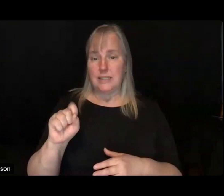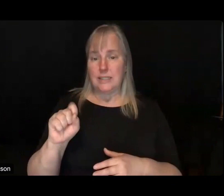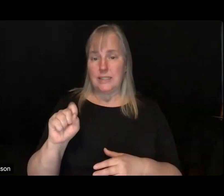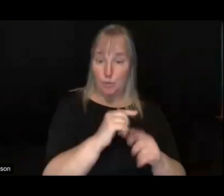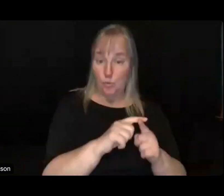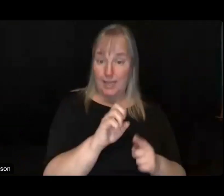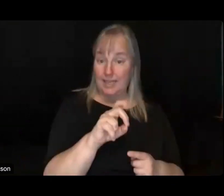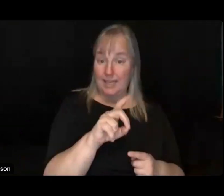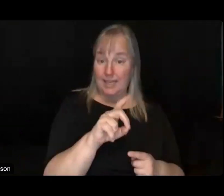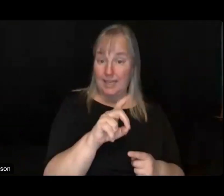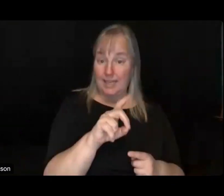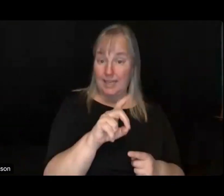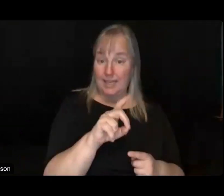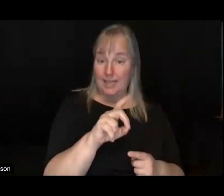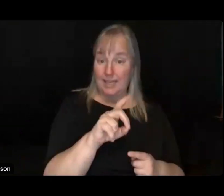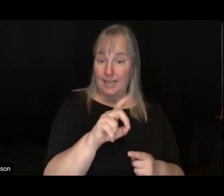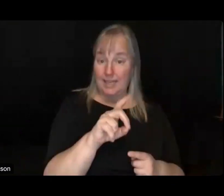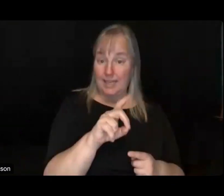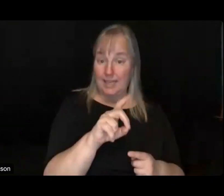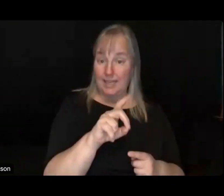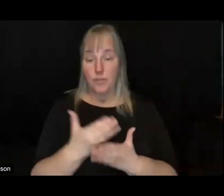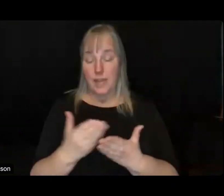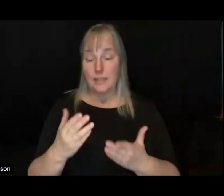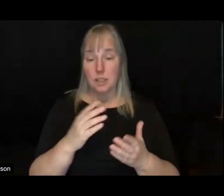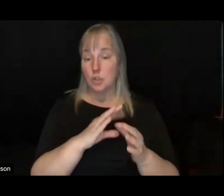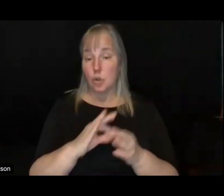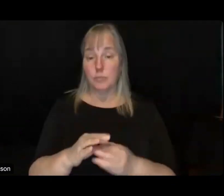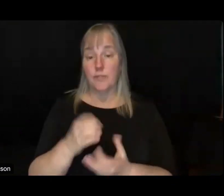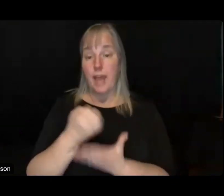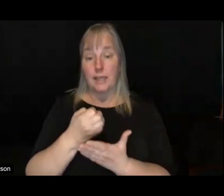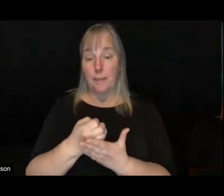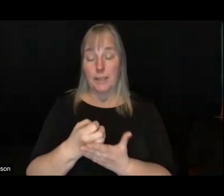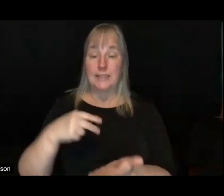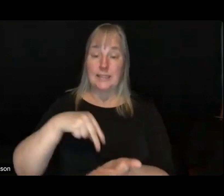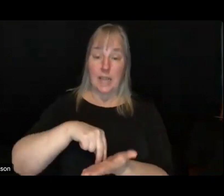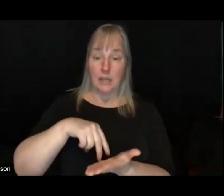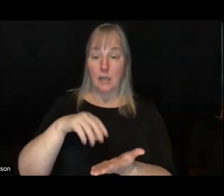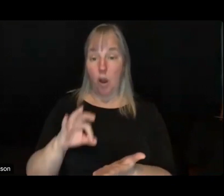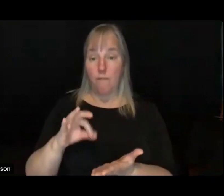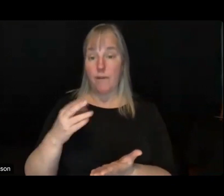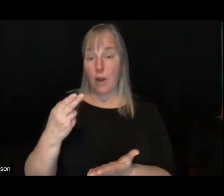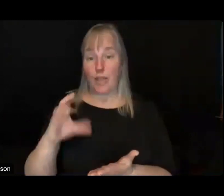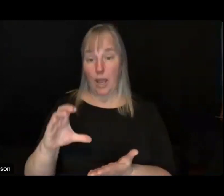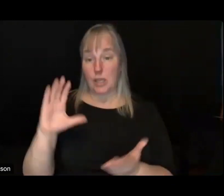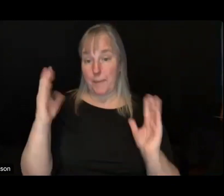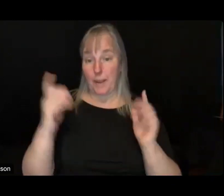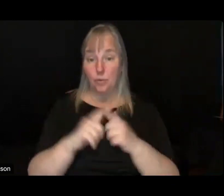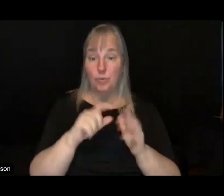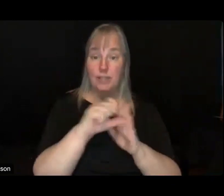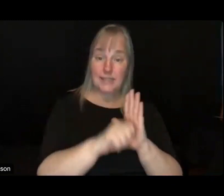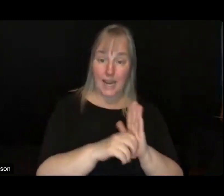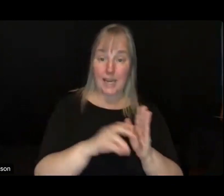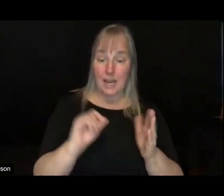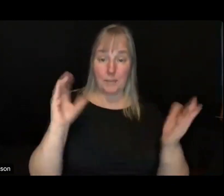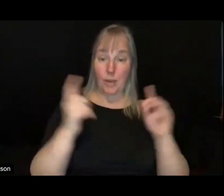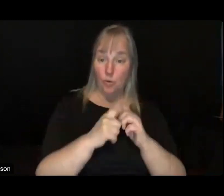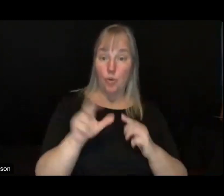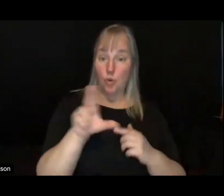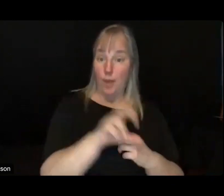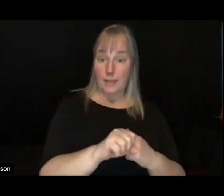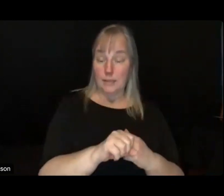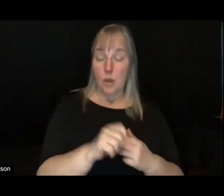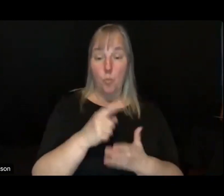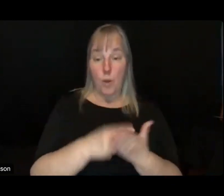of the economic standing of Howard County within the state and within the country, what happens, at least within the